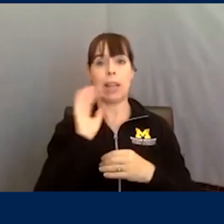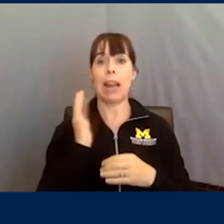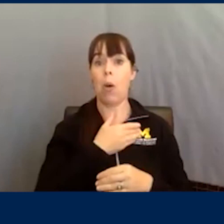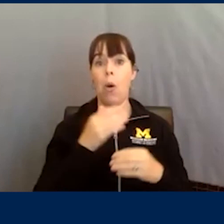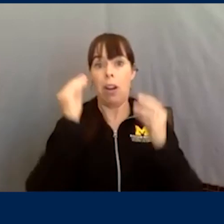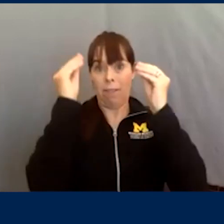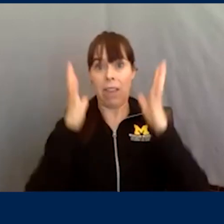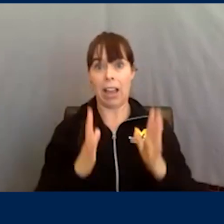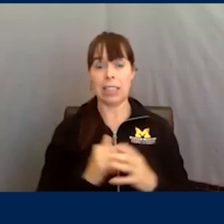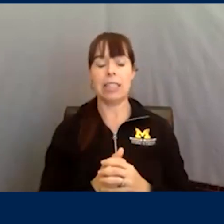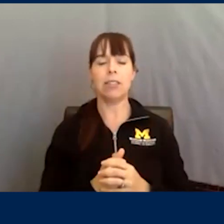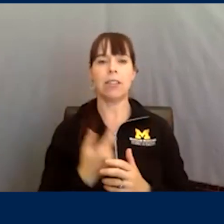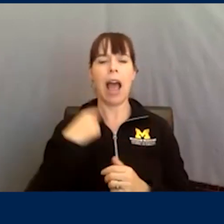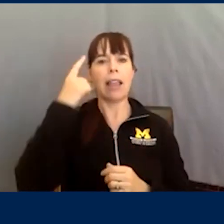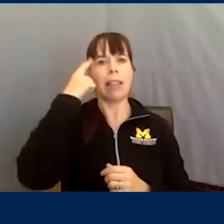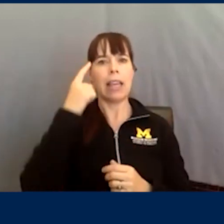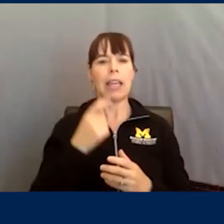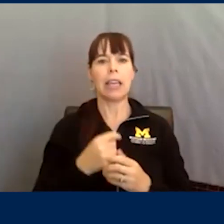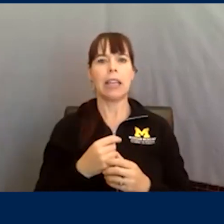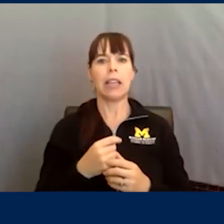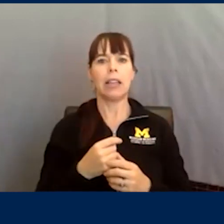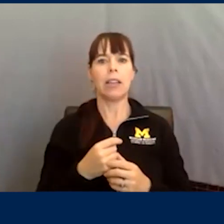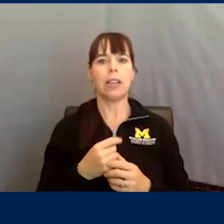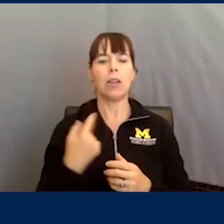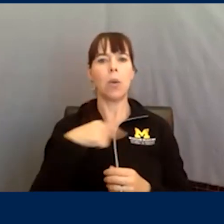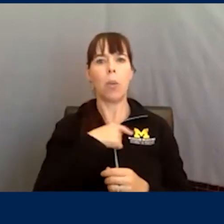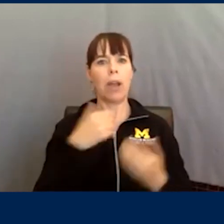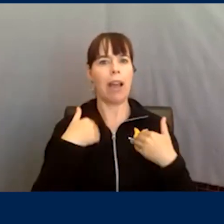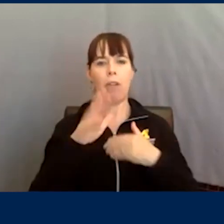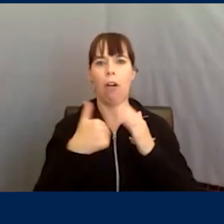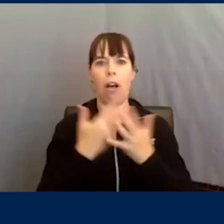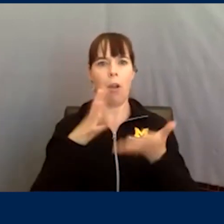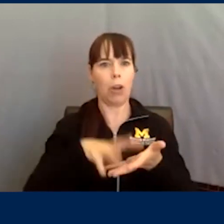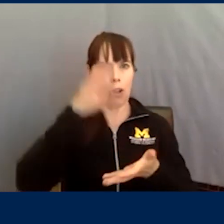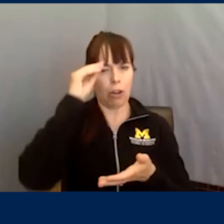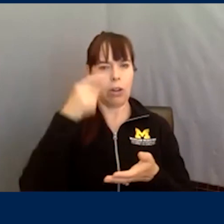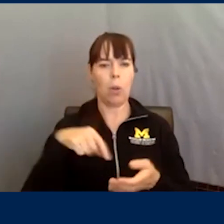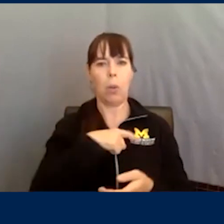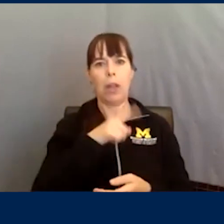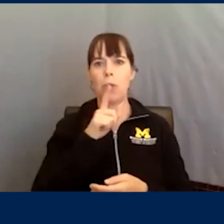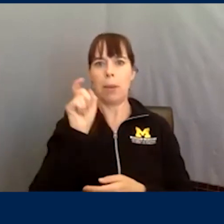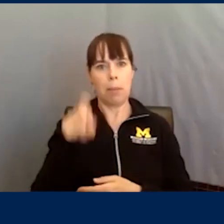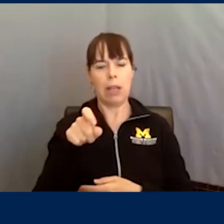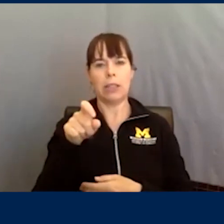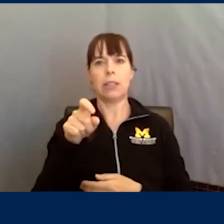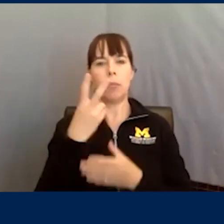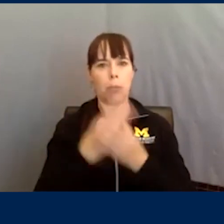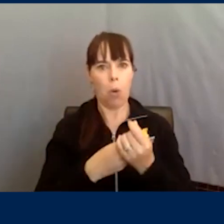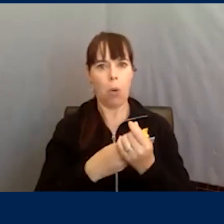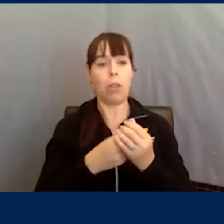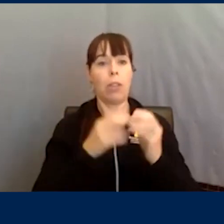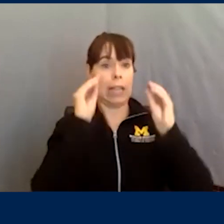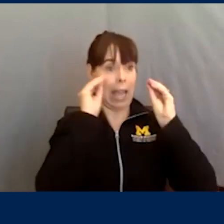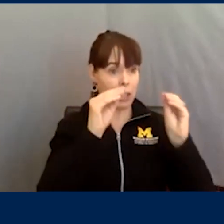faculty. And I think that we have all learned that we really must both educate